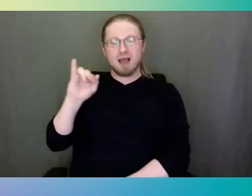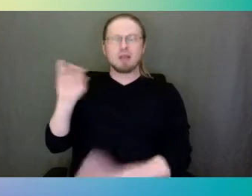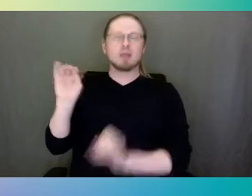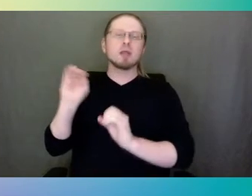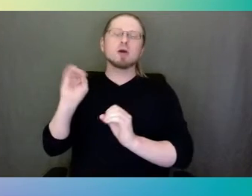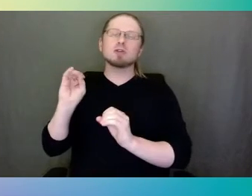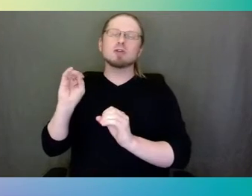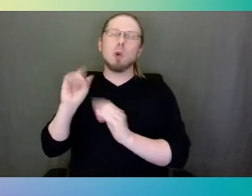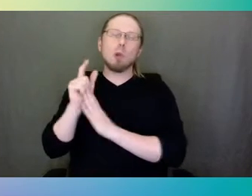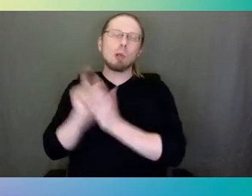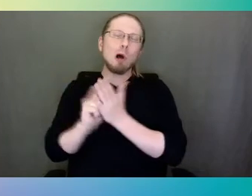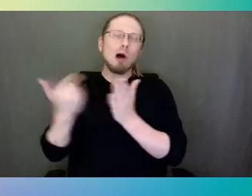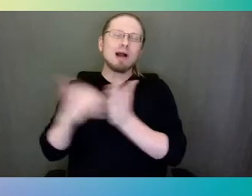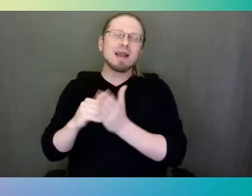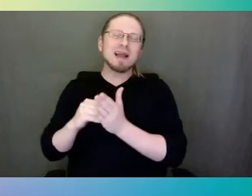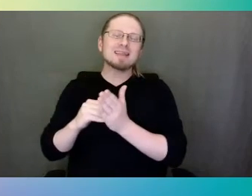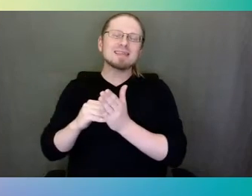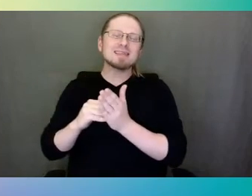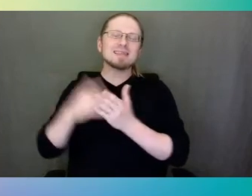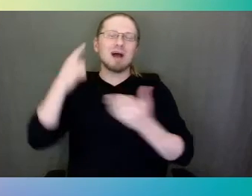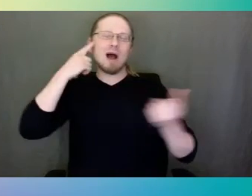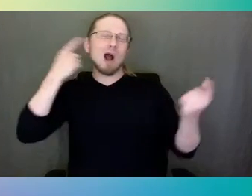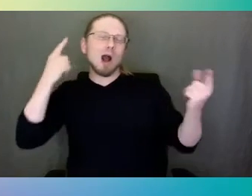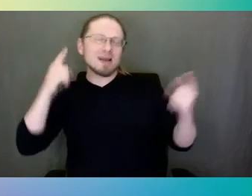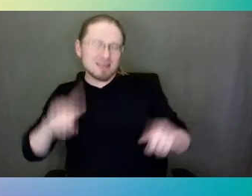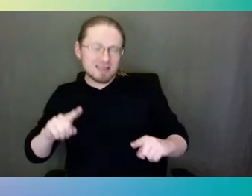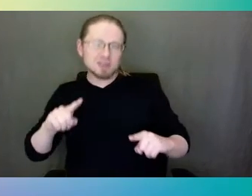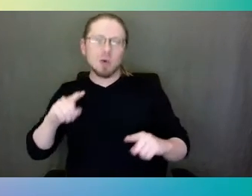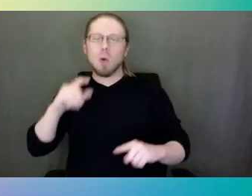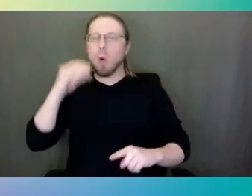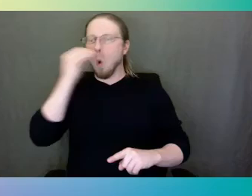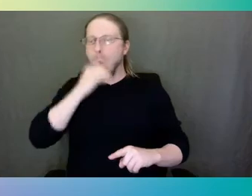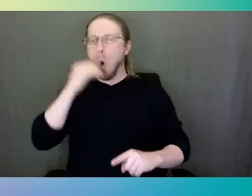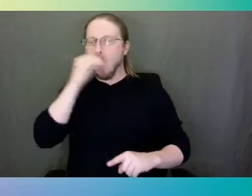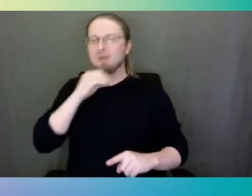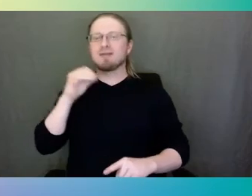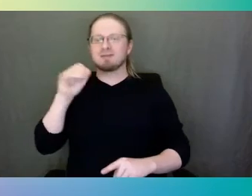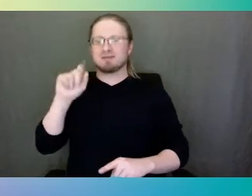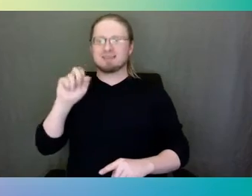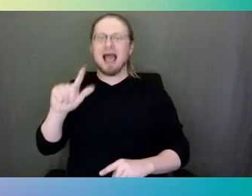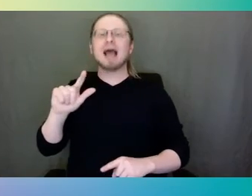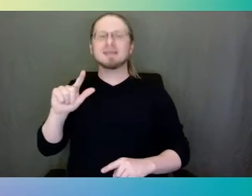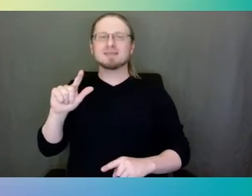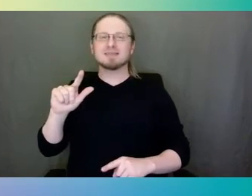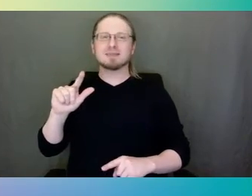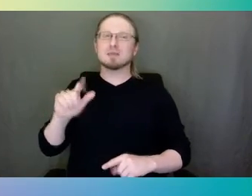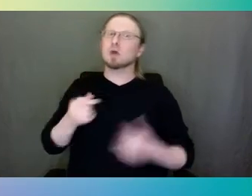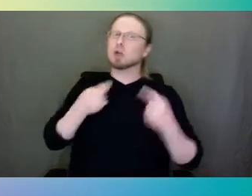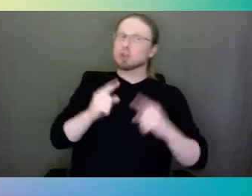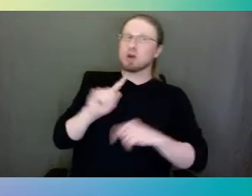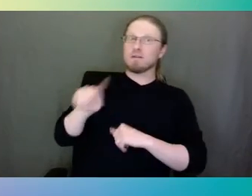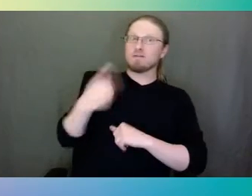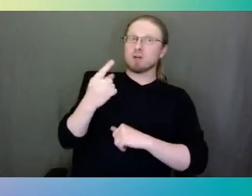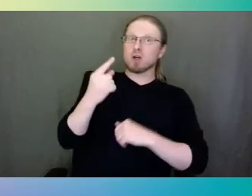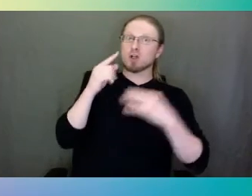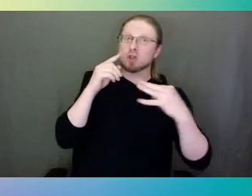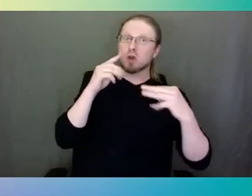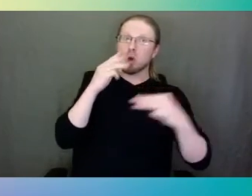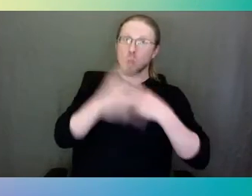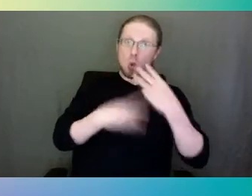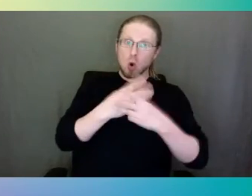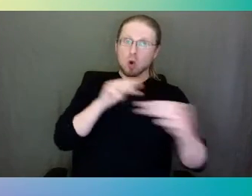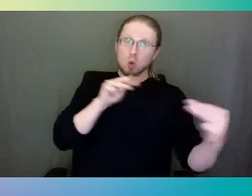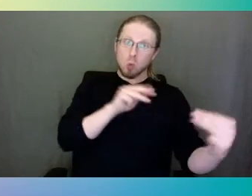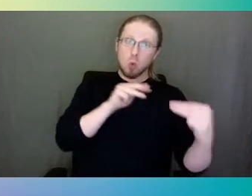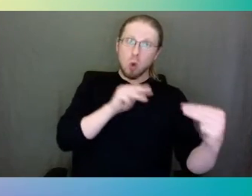change. So the new Secretary of the Navy during the First World War, he not only banned use of alcohol on the Navy bases and the